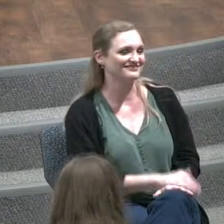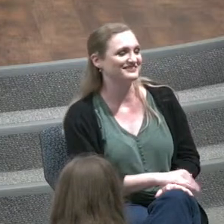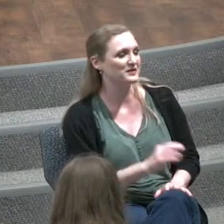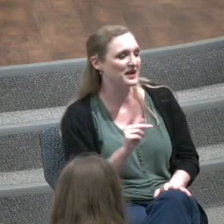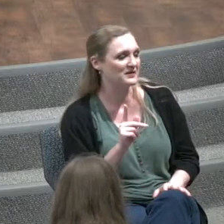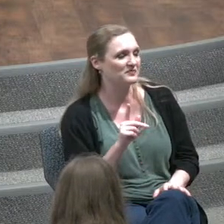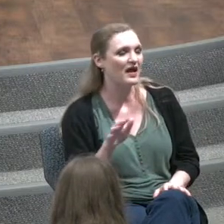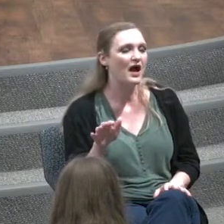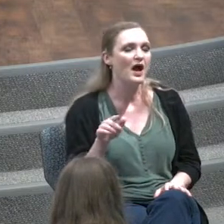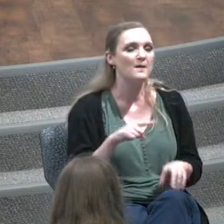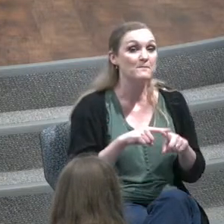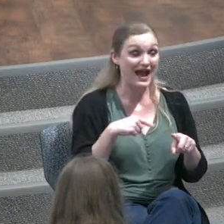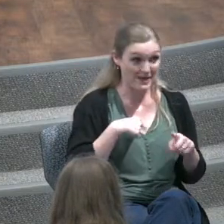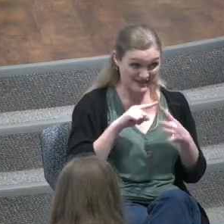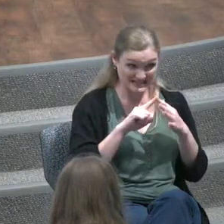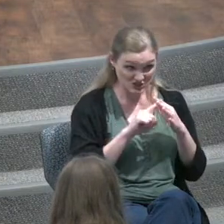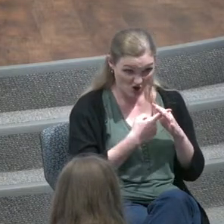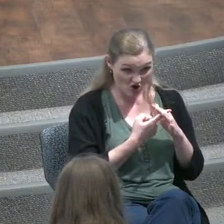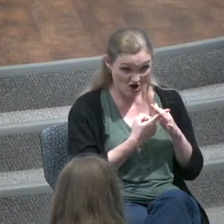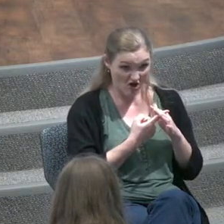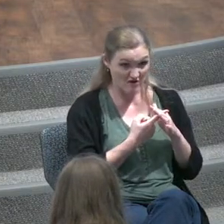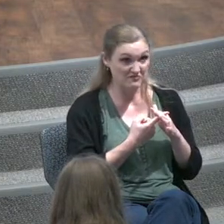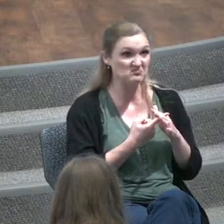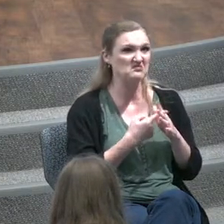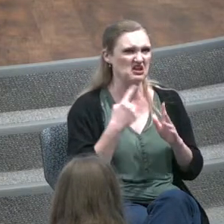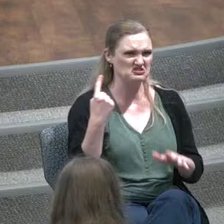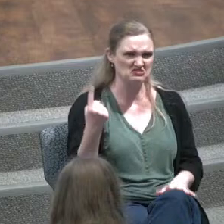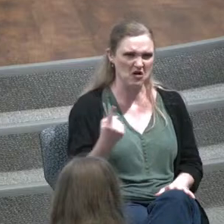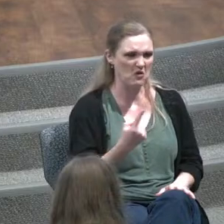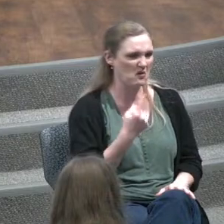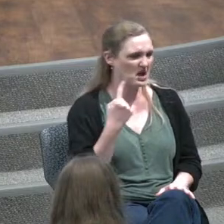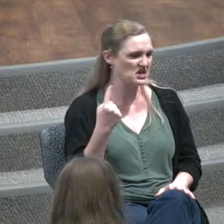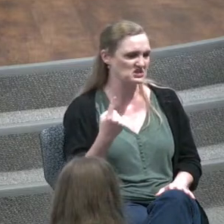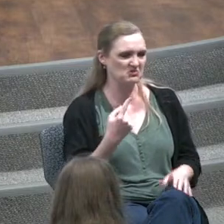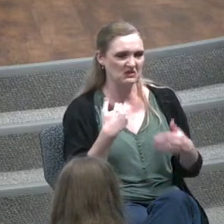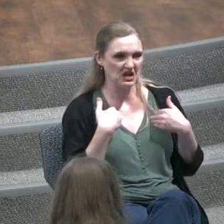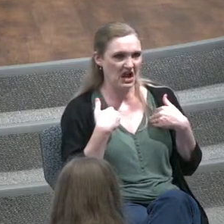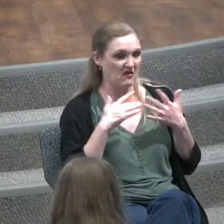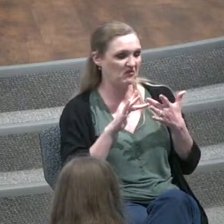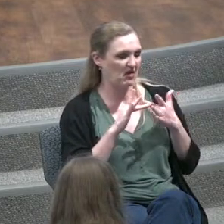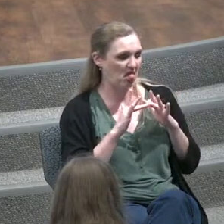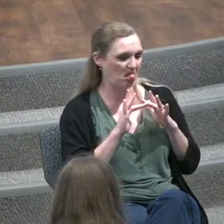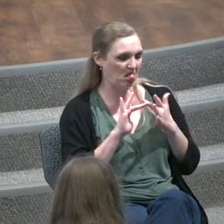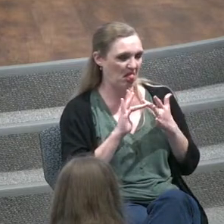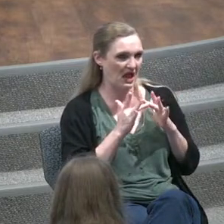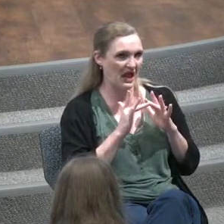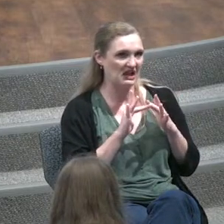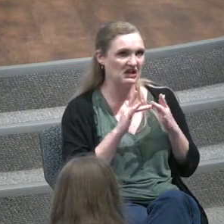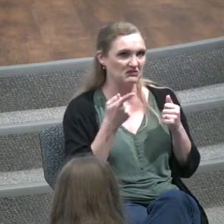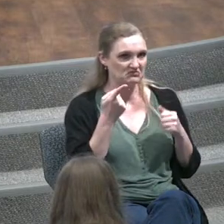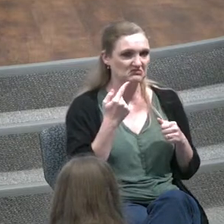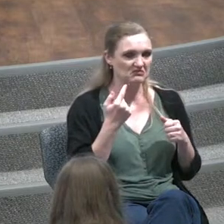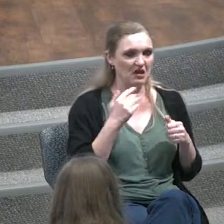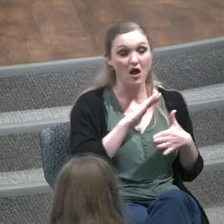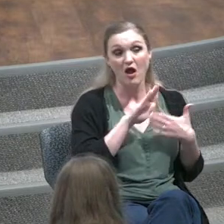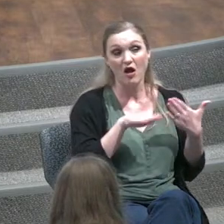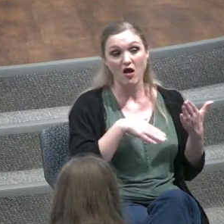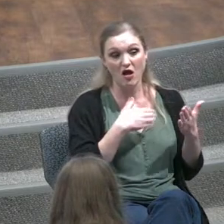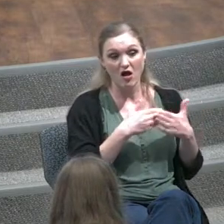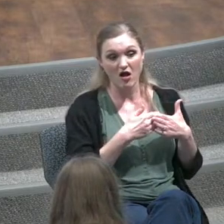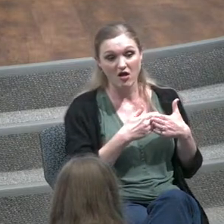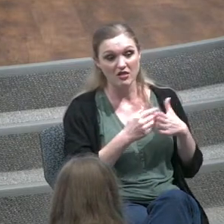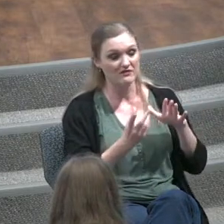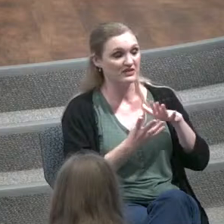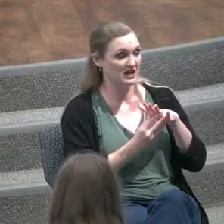okay? But I'm going to start off, and always, as always, we've got the link where all